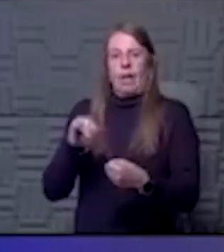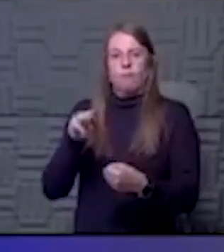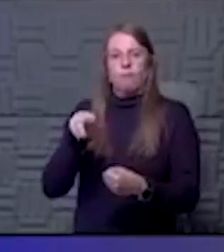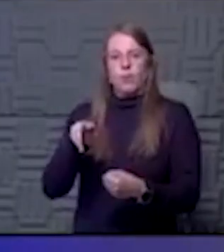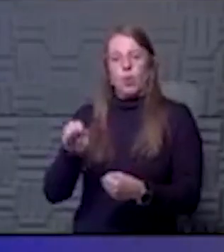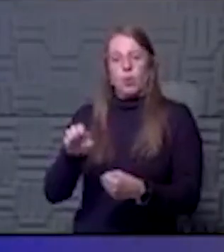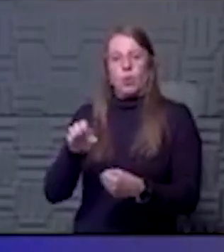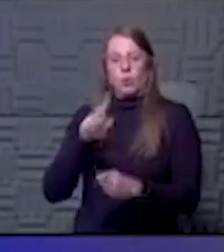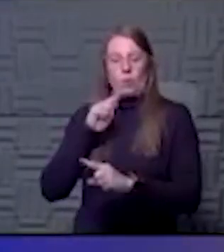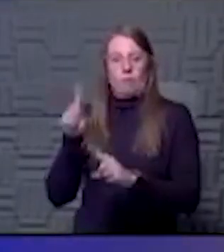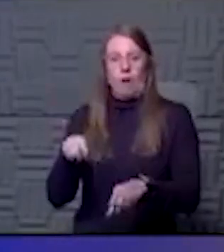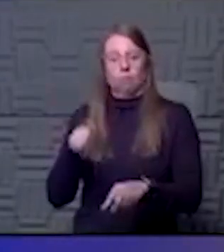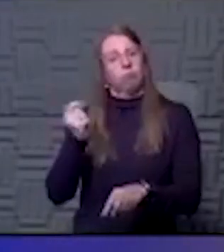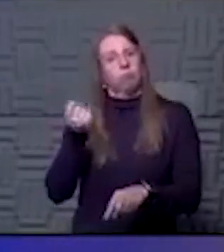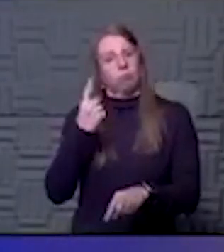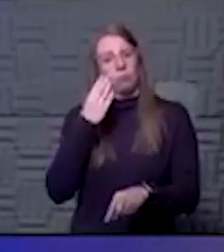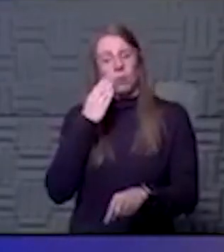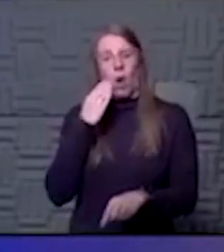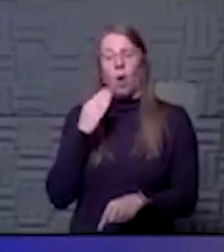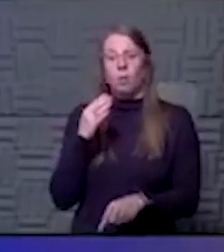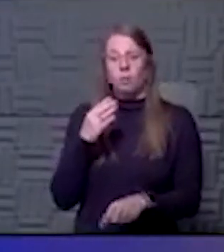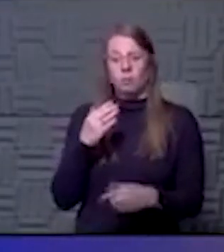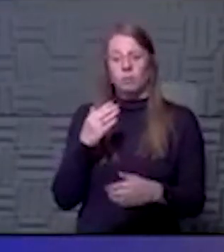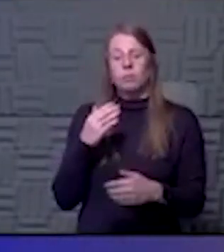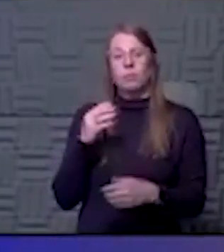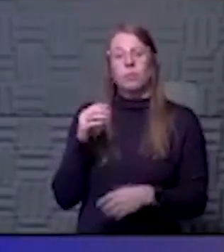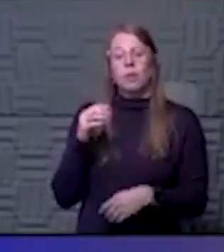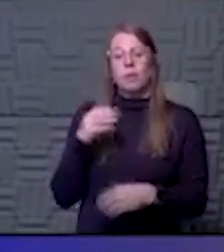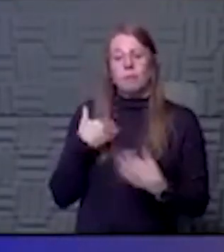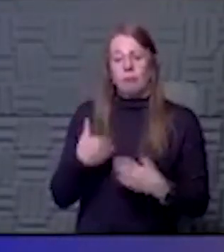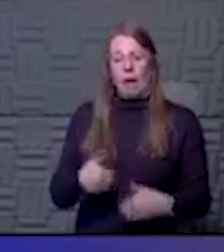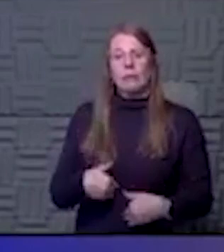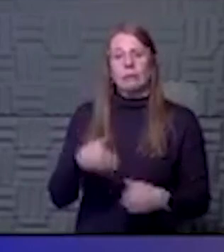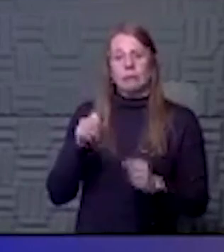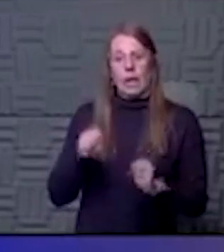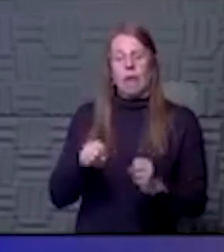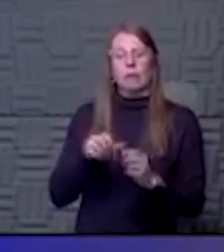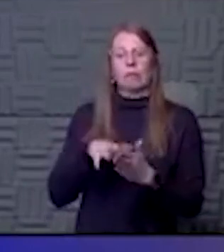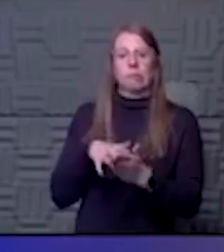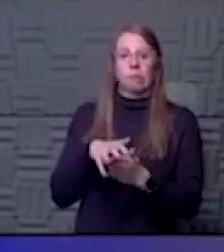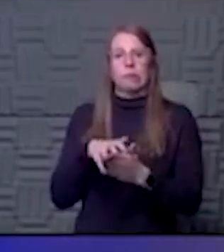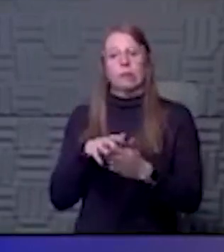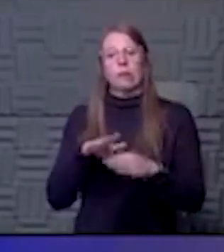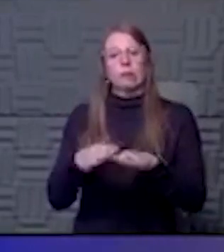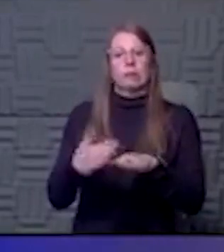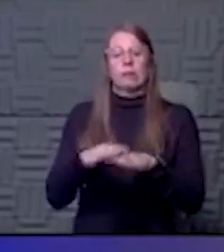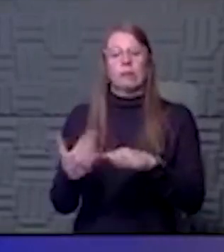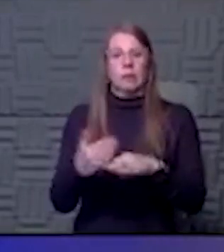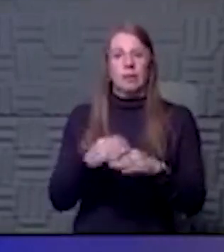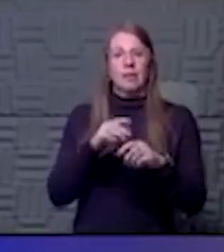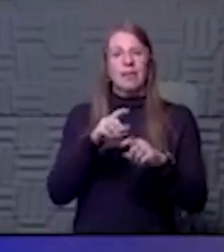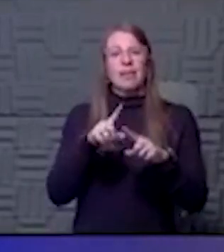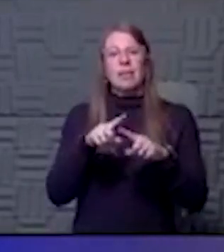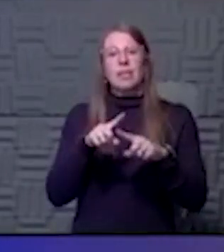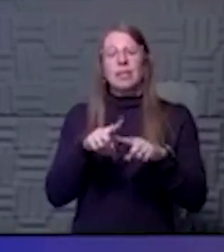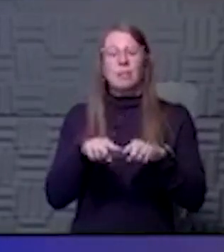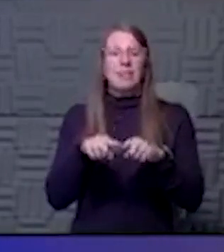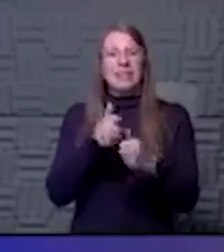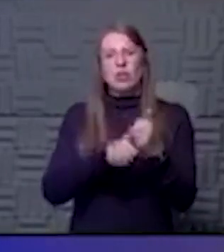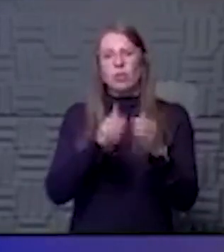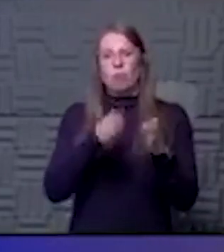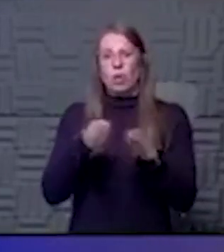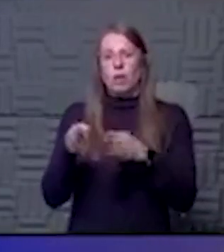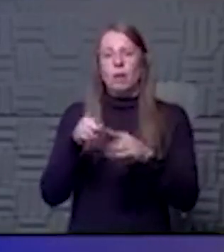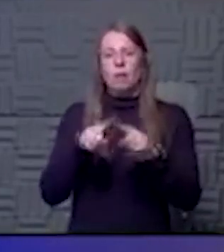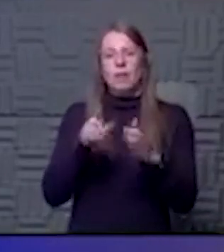we know that your antibodies can wane with time, and that differs from person to person as well. But there should be